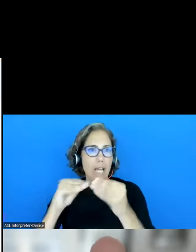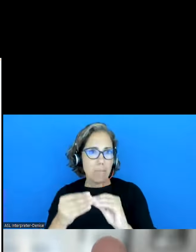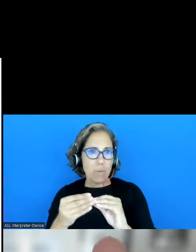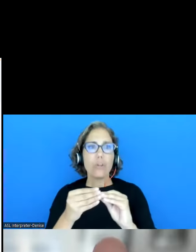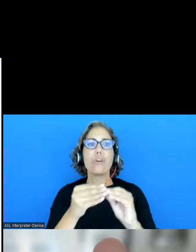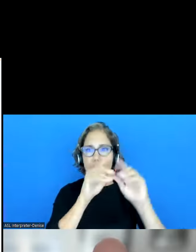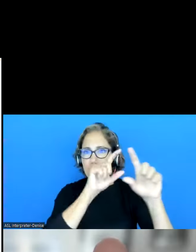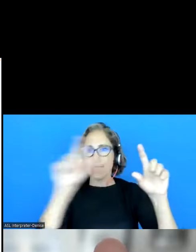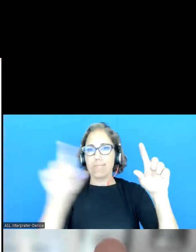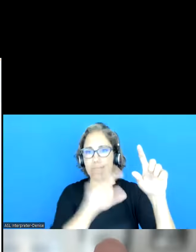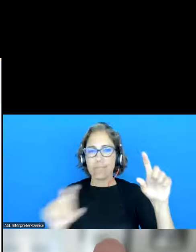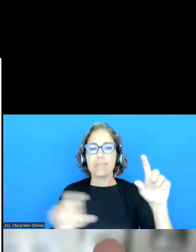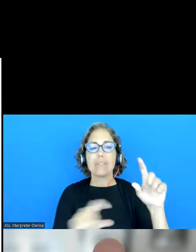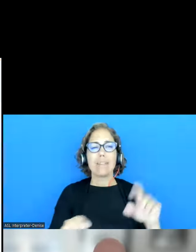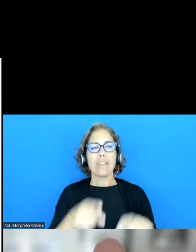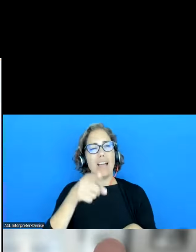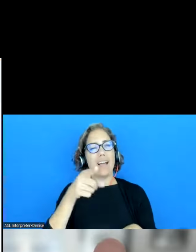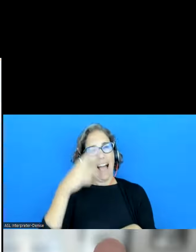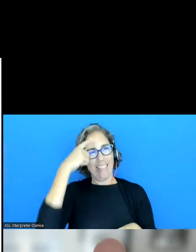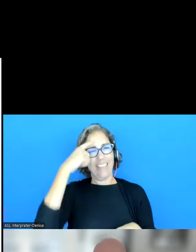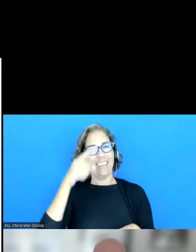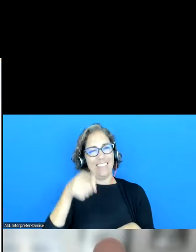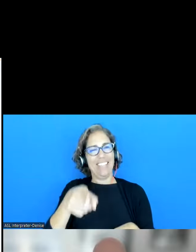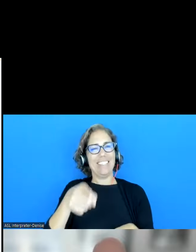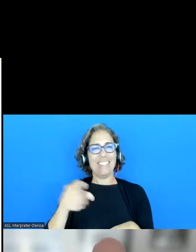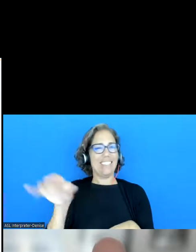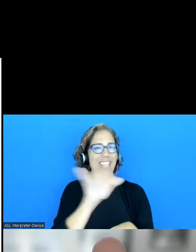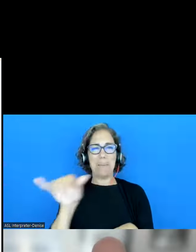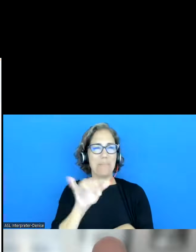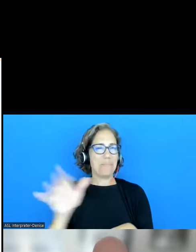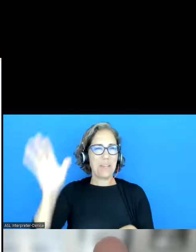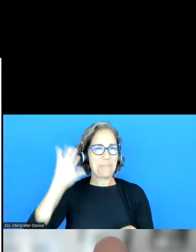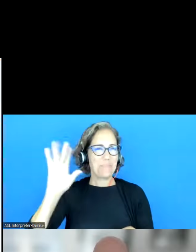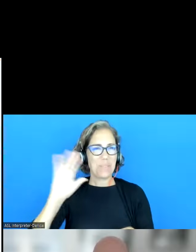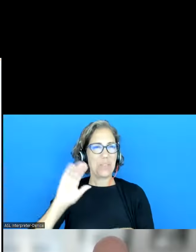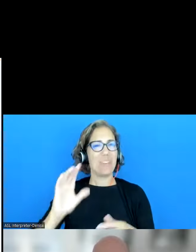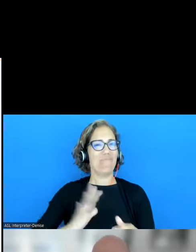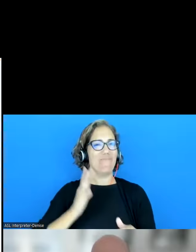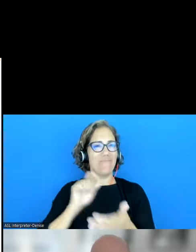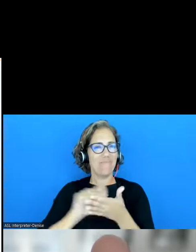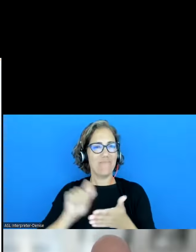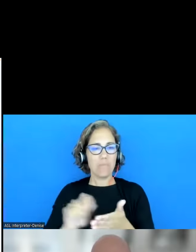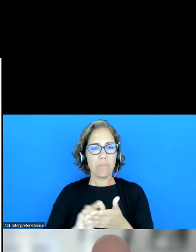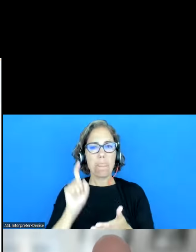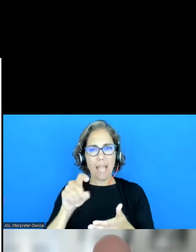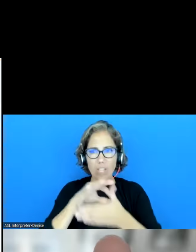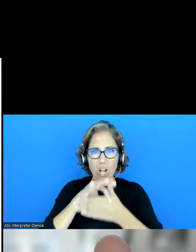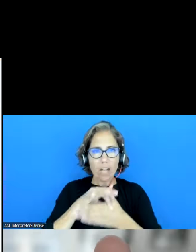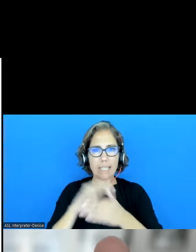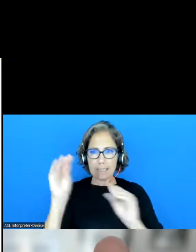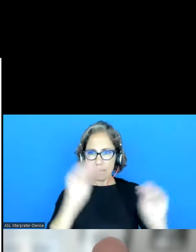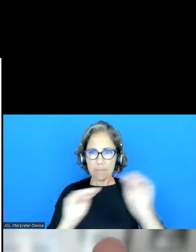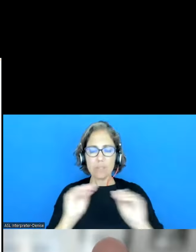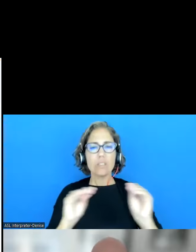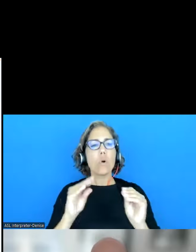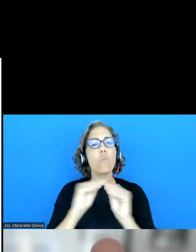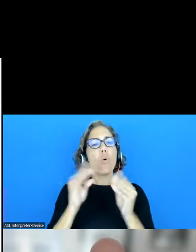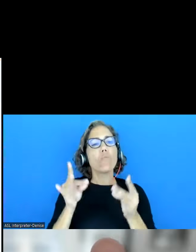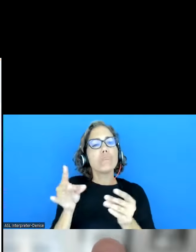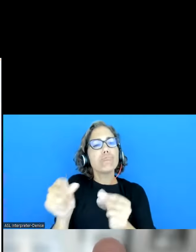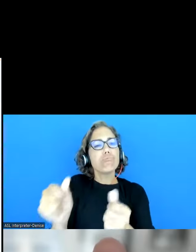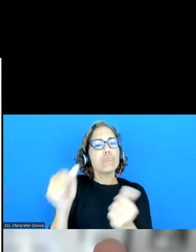think of this the same way. So you need to think about structuring the content correctly so that it's easily readable and understandable by